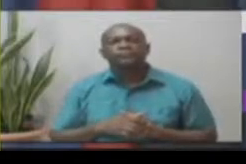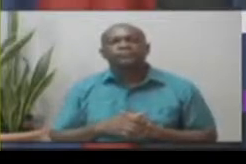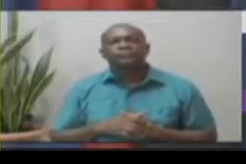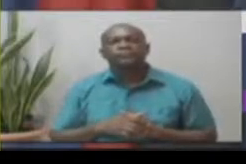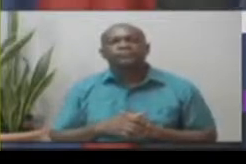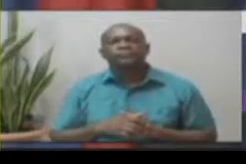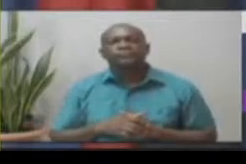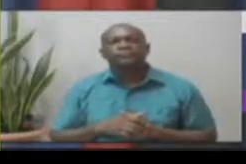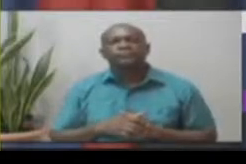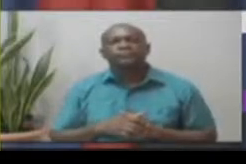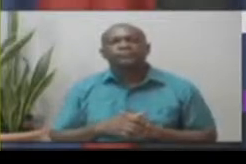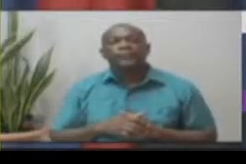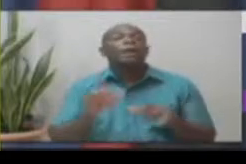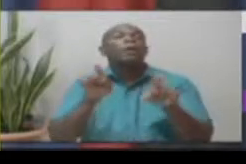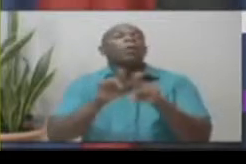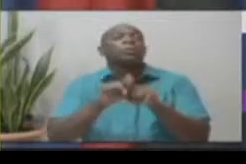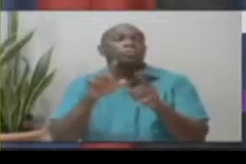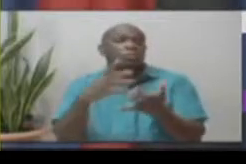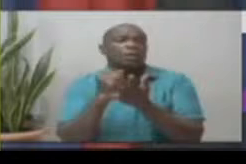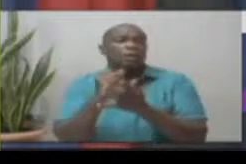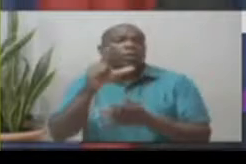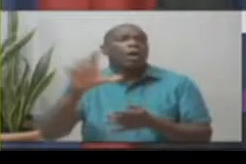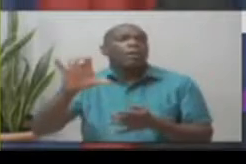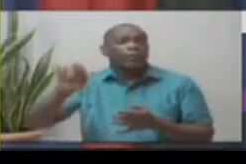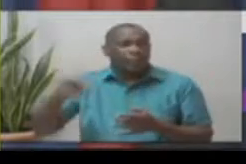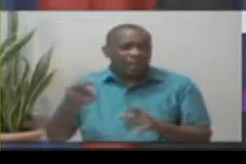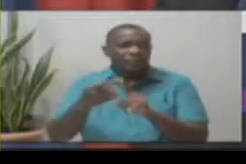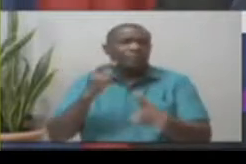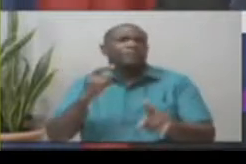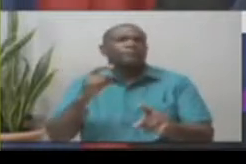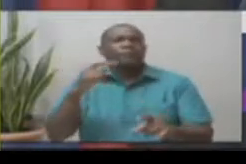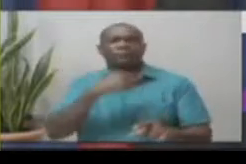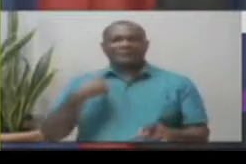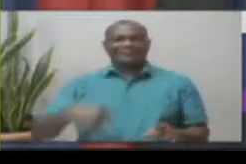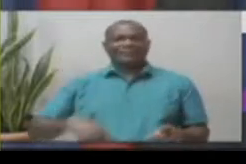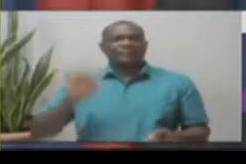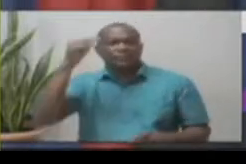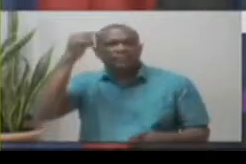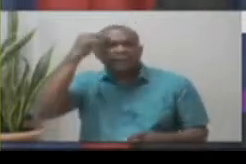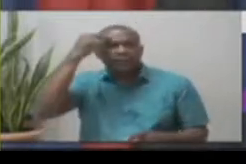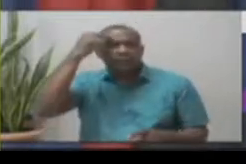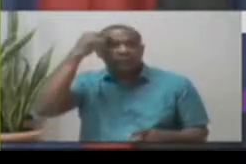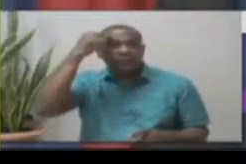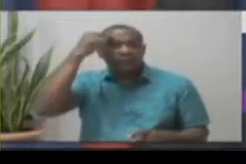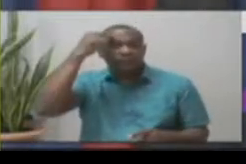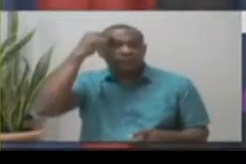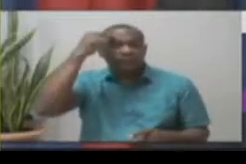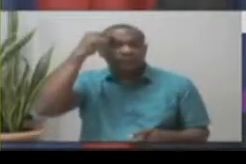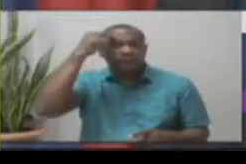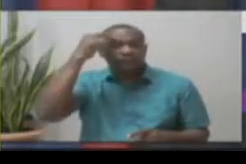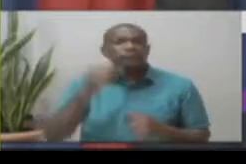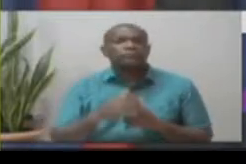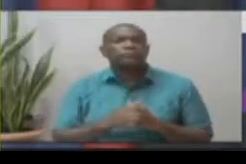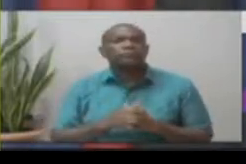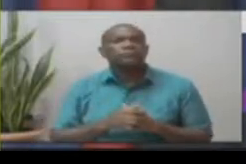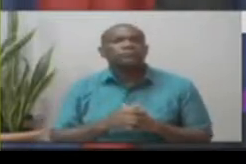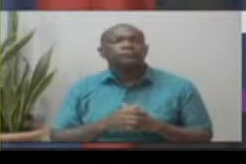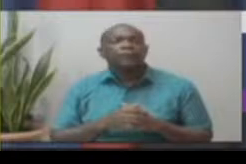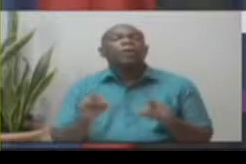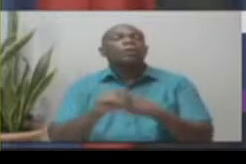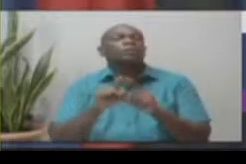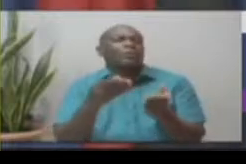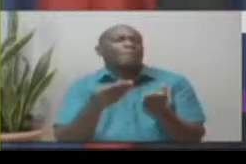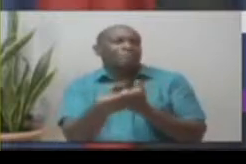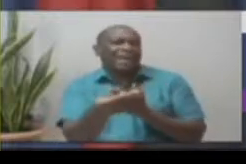We've also got 100,000 from the Chinese government, and in our line of purchase from China,